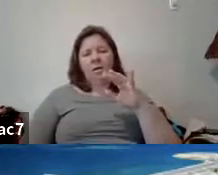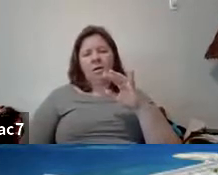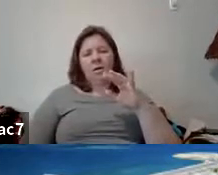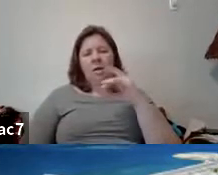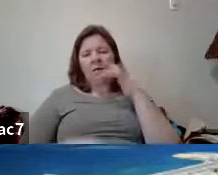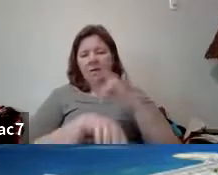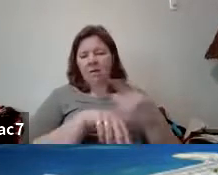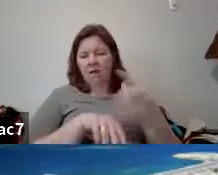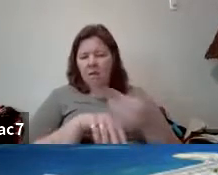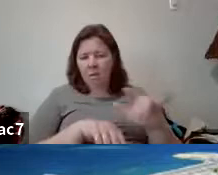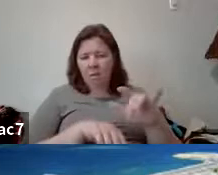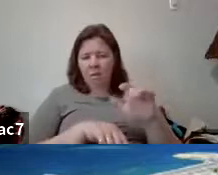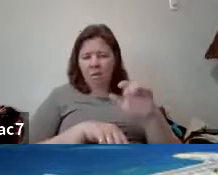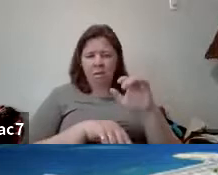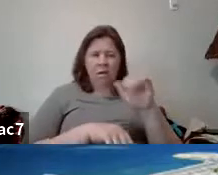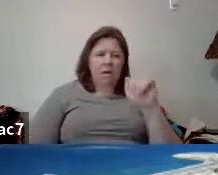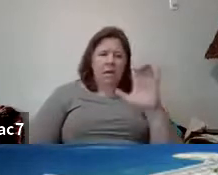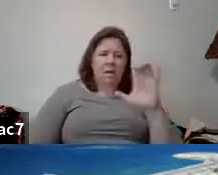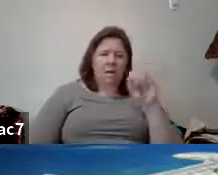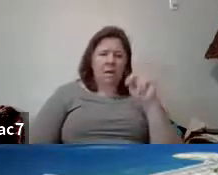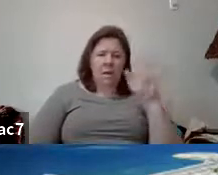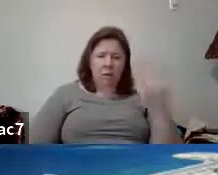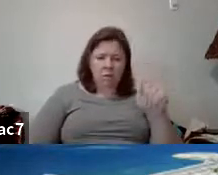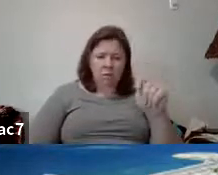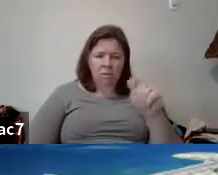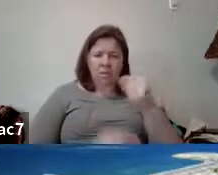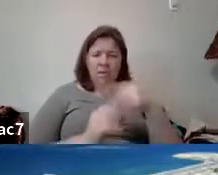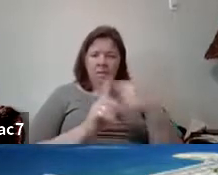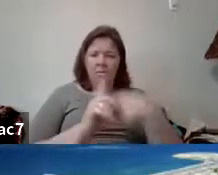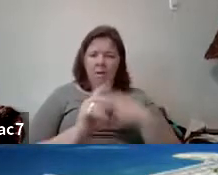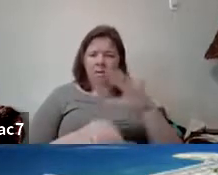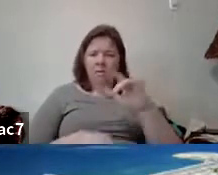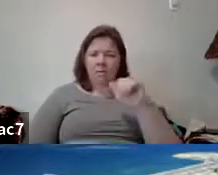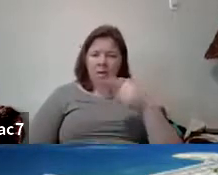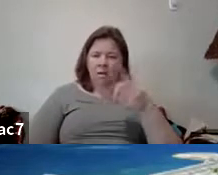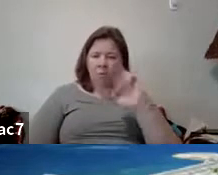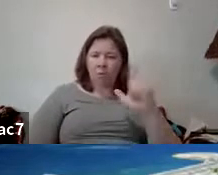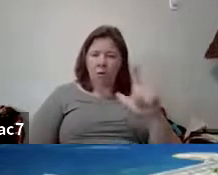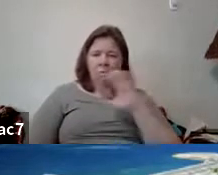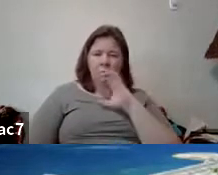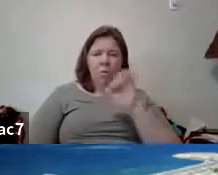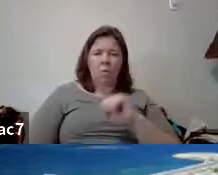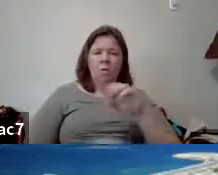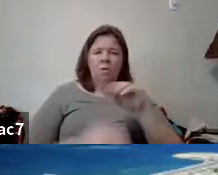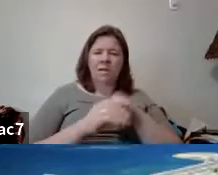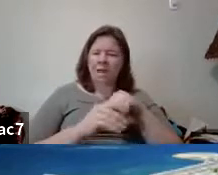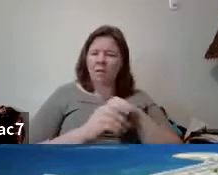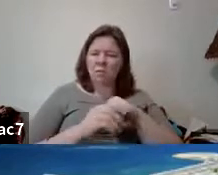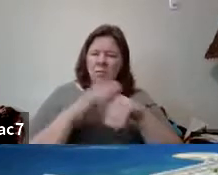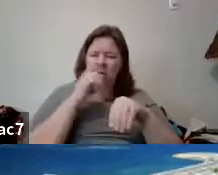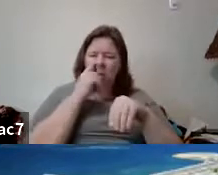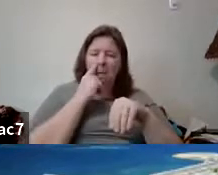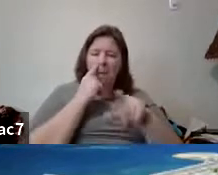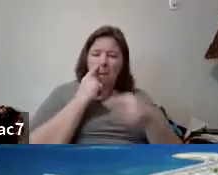available accounts in April, for the month of April. I don't know, something like that. Yes. So I wanted to get, yeah, go